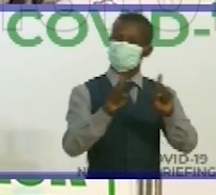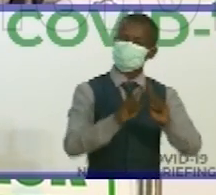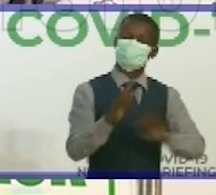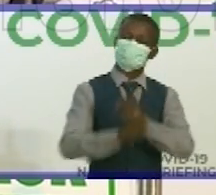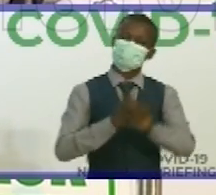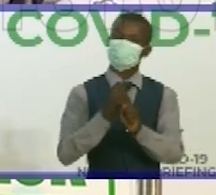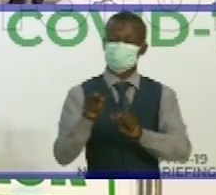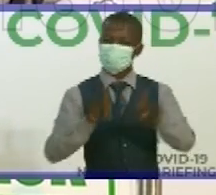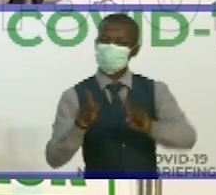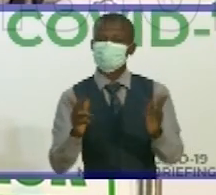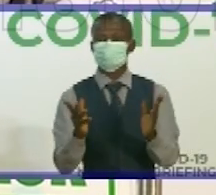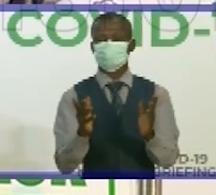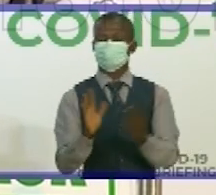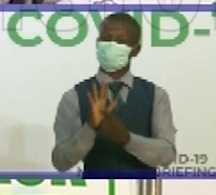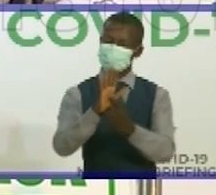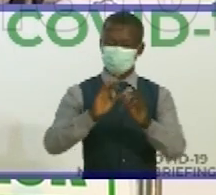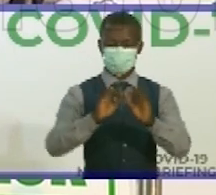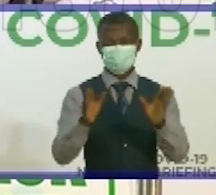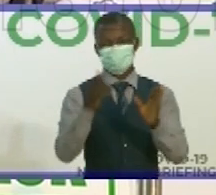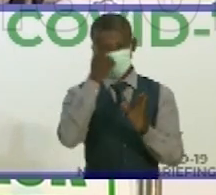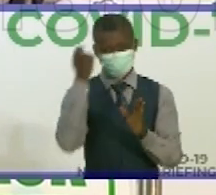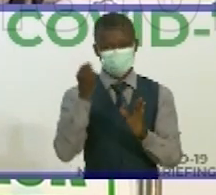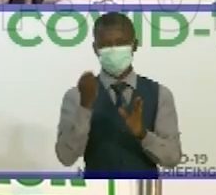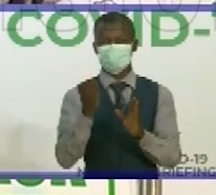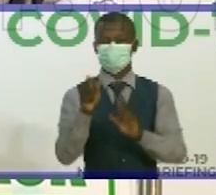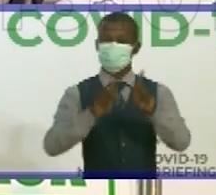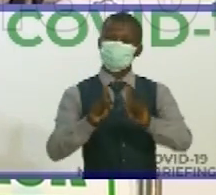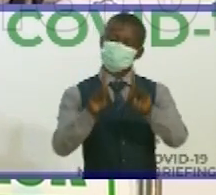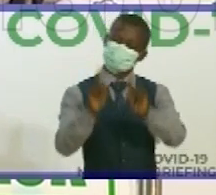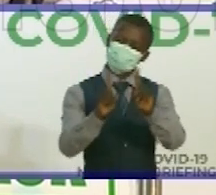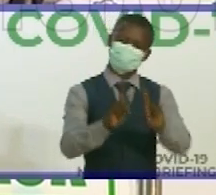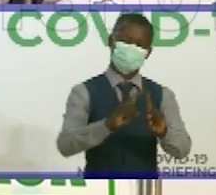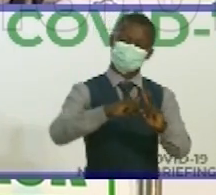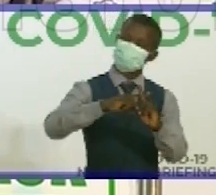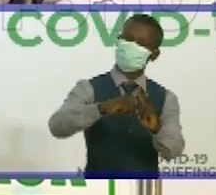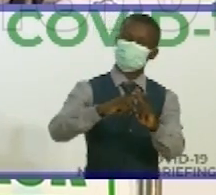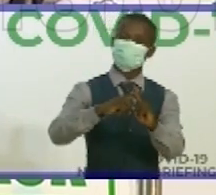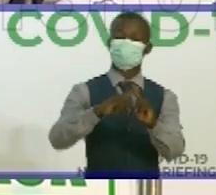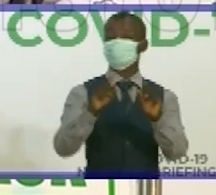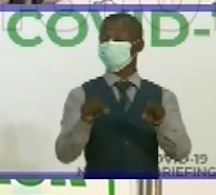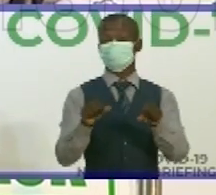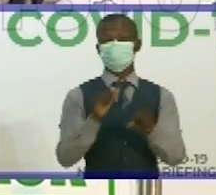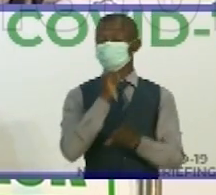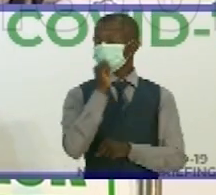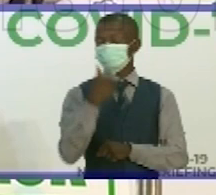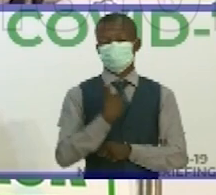since a very significant number of persons testing positive may not show any symptoms